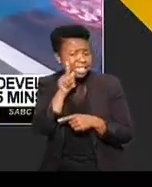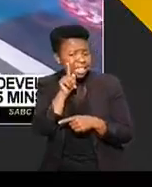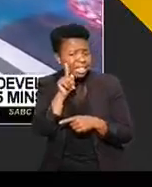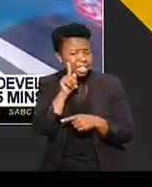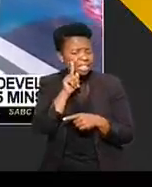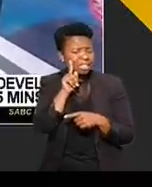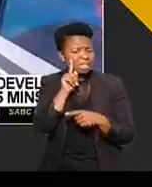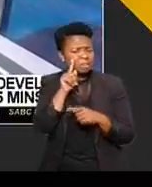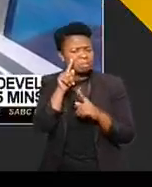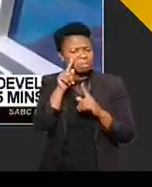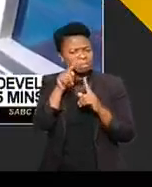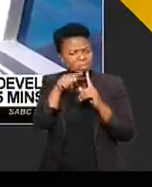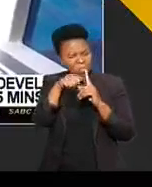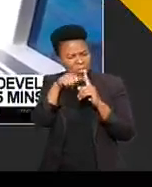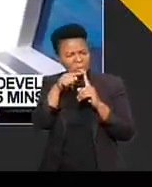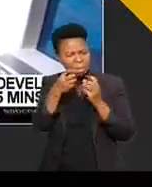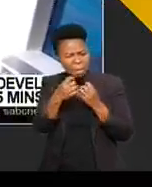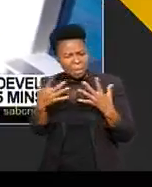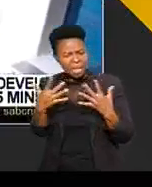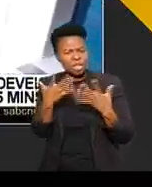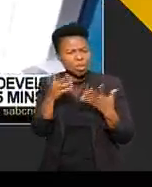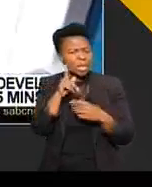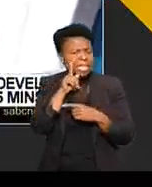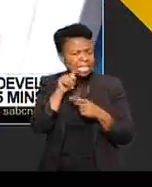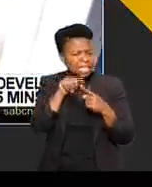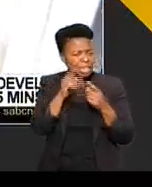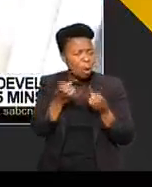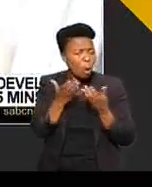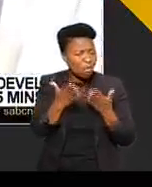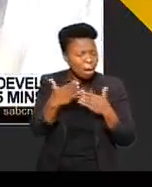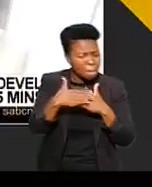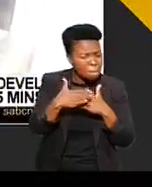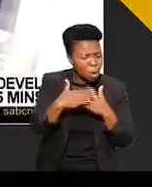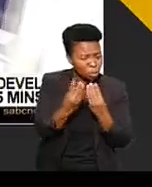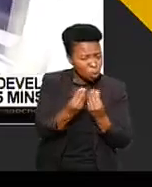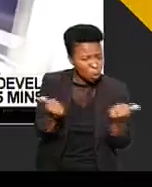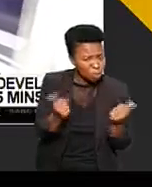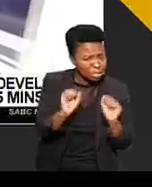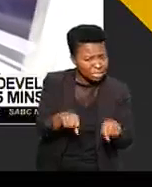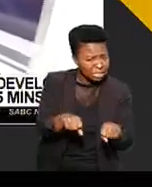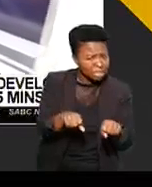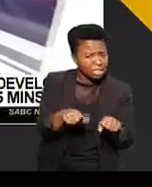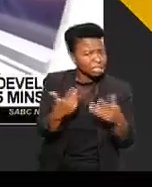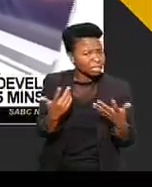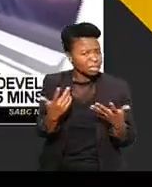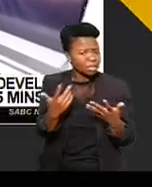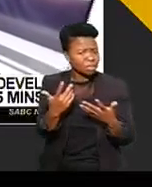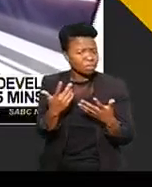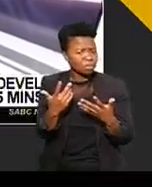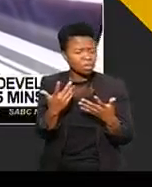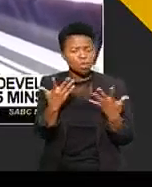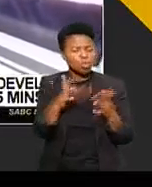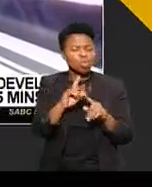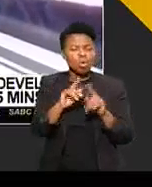amount of these. Does this test perhaps offer a little bit more of a solution based for testing not